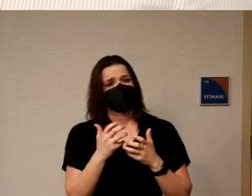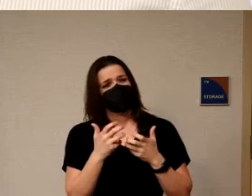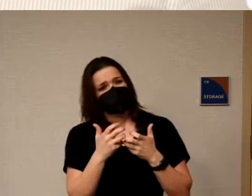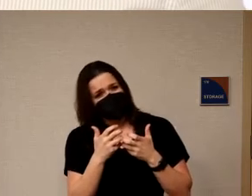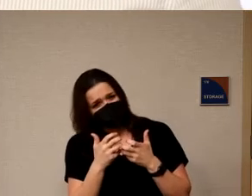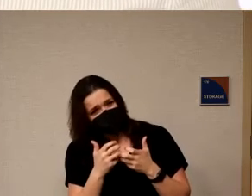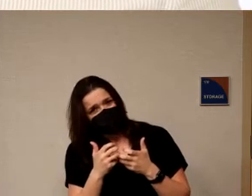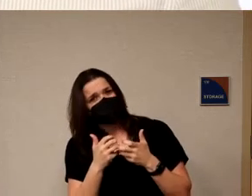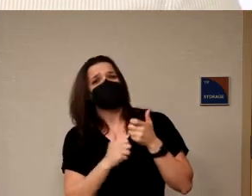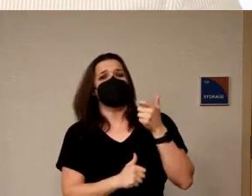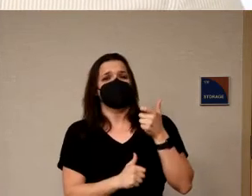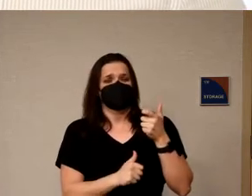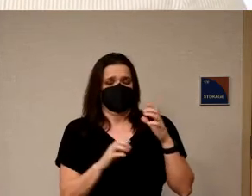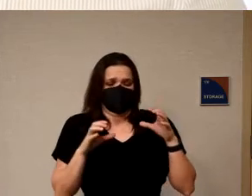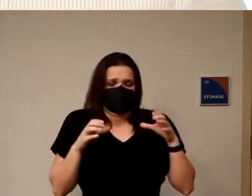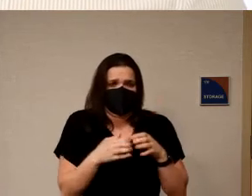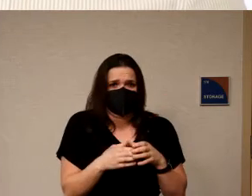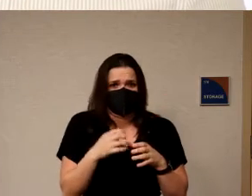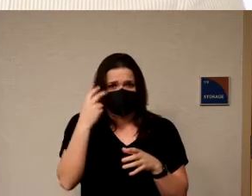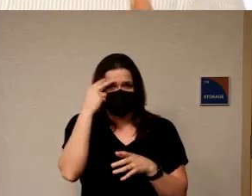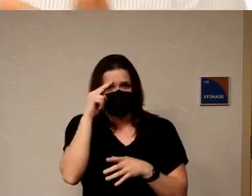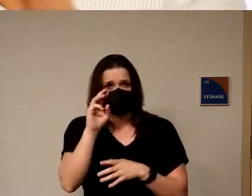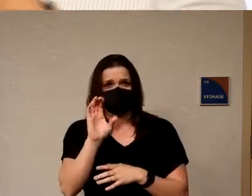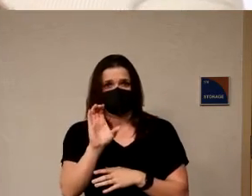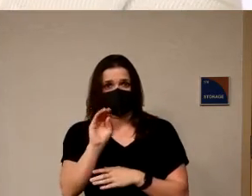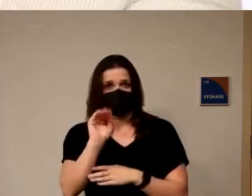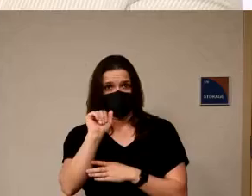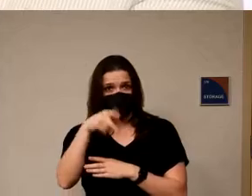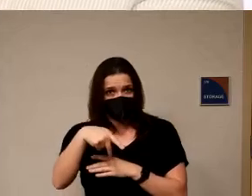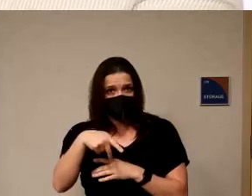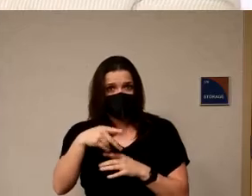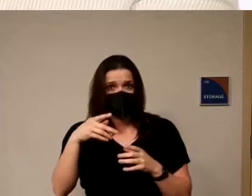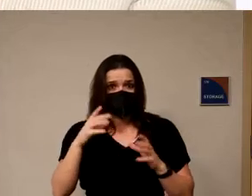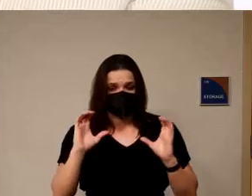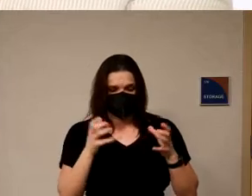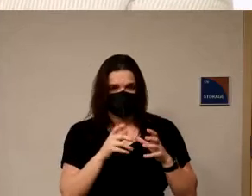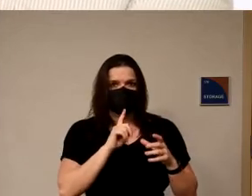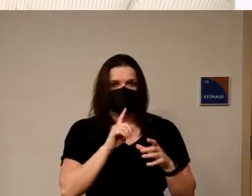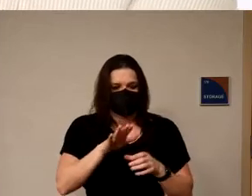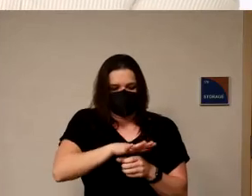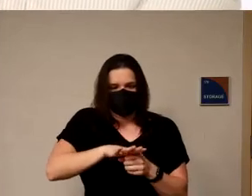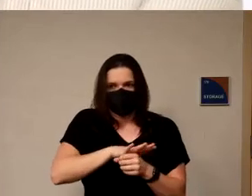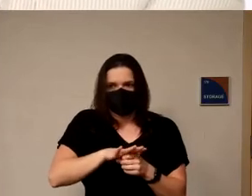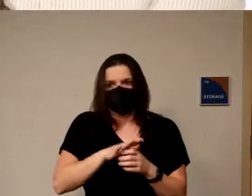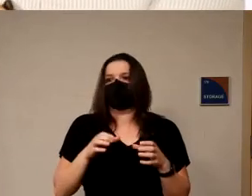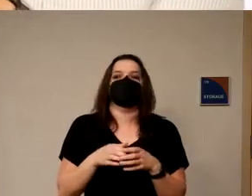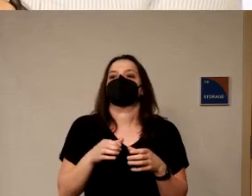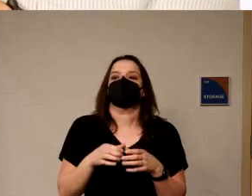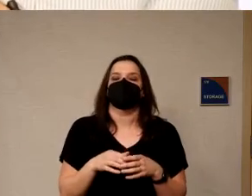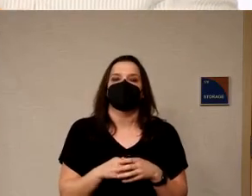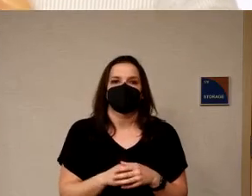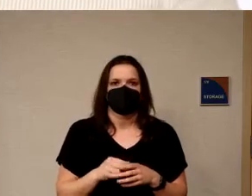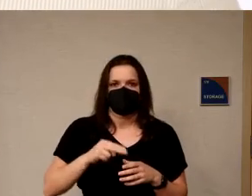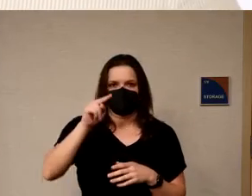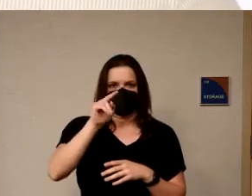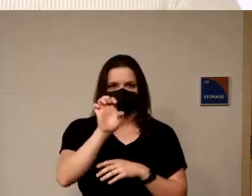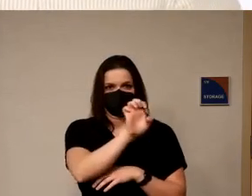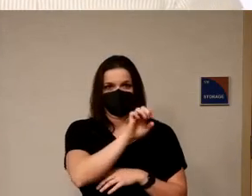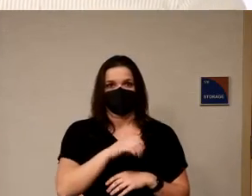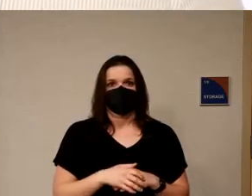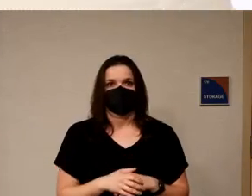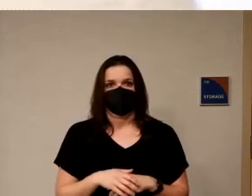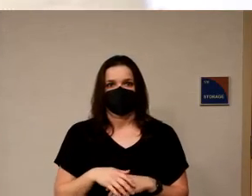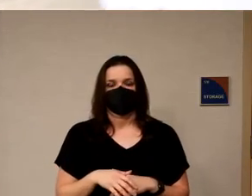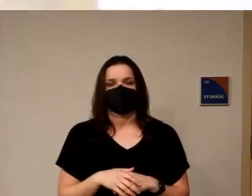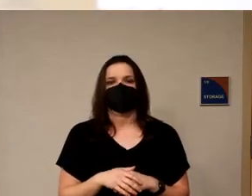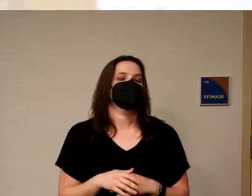most of the really dense Hispanic CVAP population is really concentrated in that northeastern area.